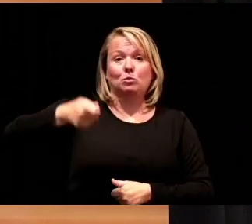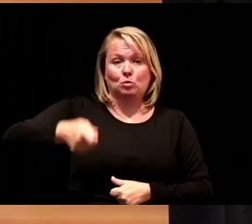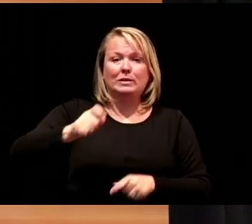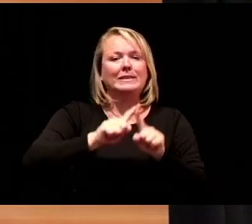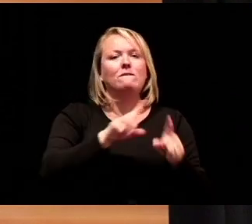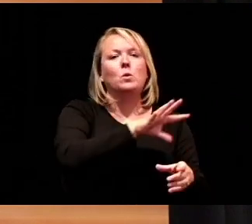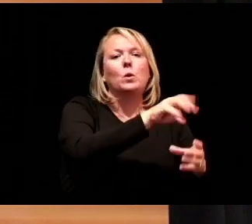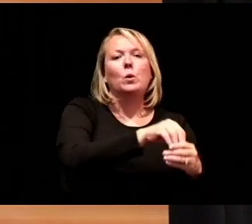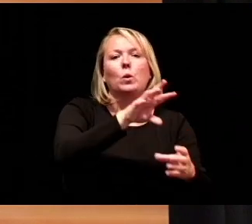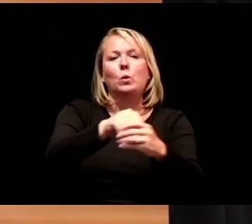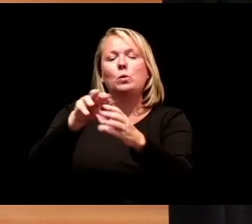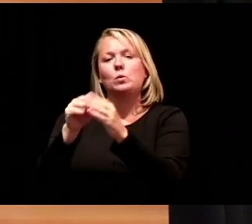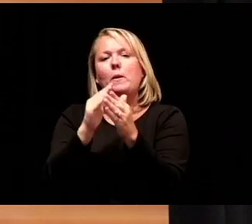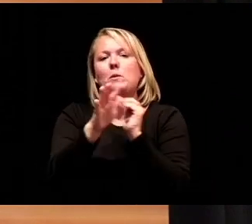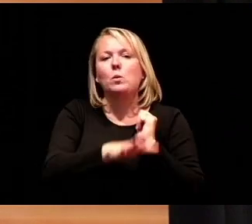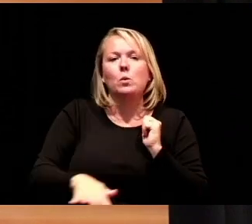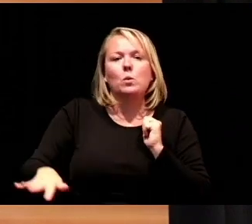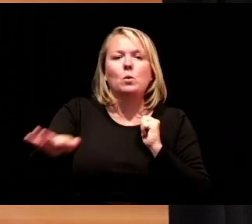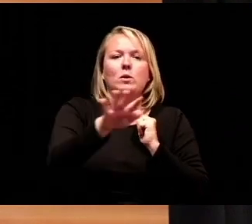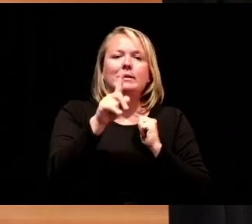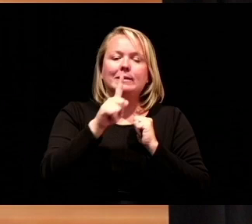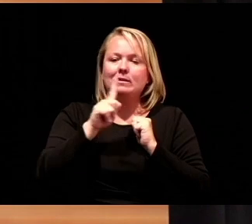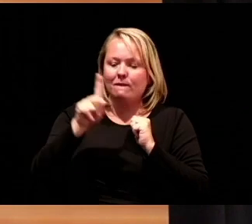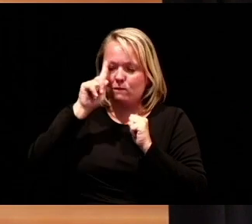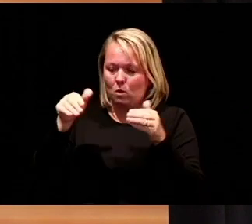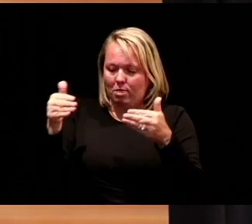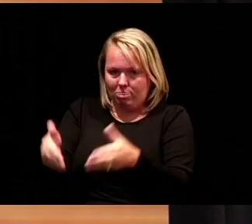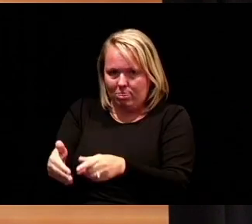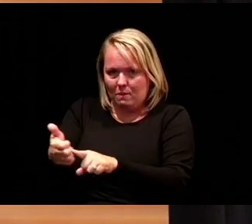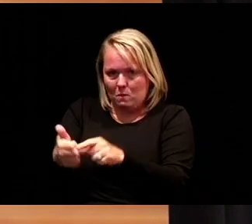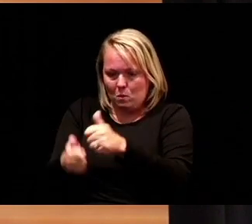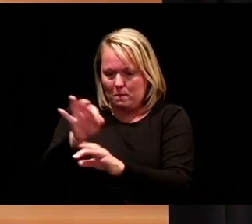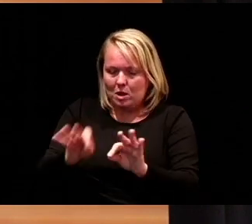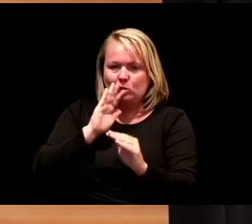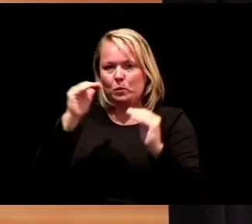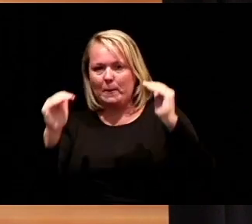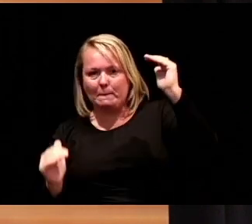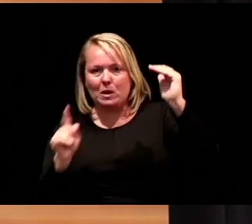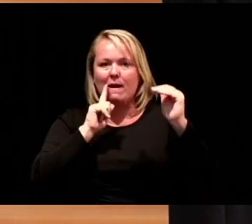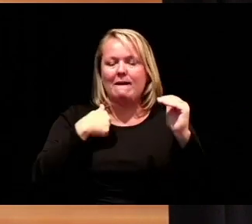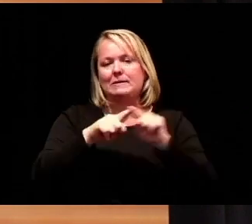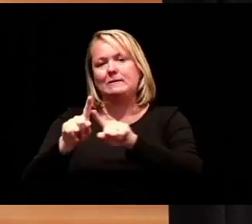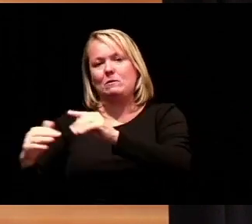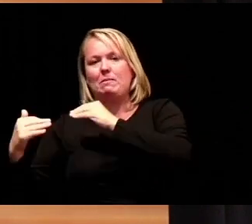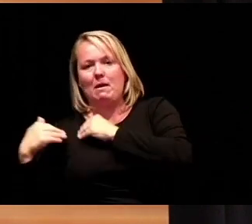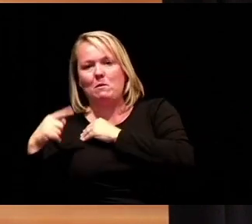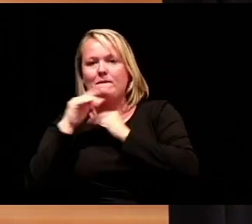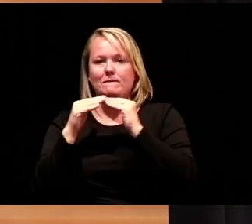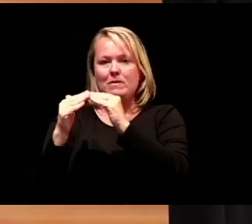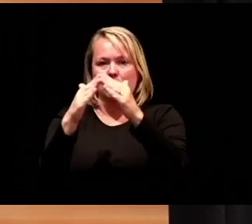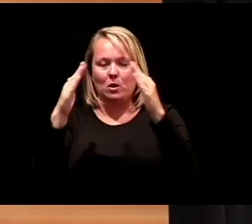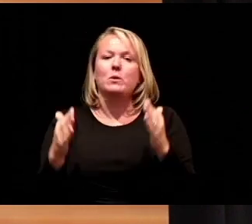table to address this. In terms of disparate impact, I posted a question, and Tim Moran goes, well, that sounds like it's a